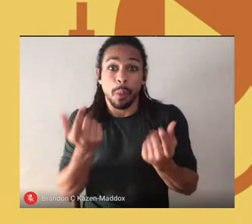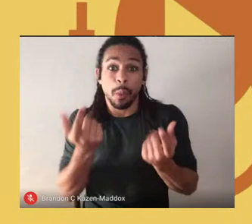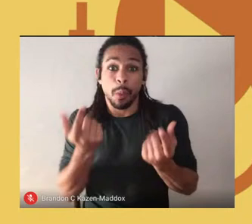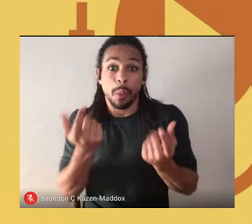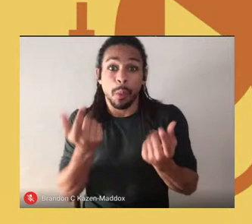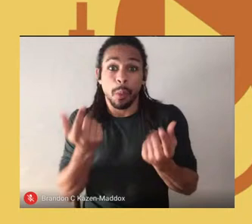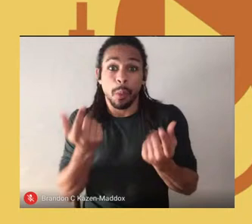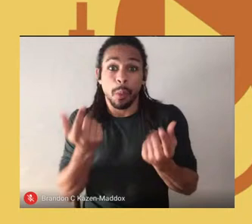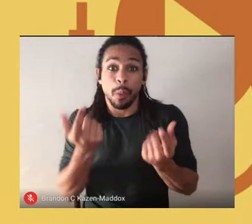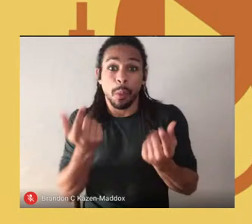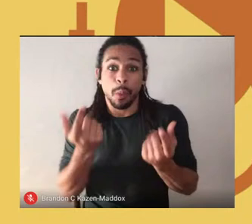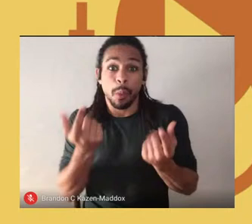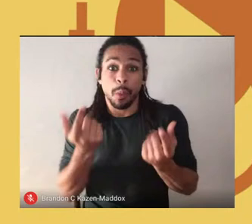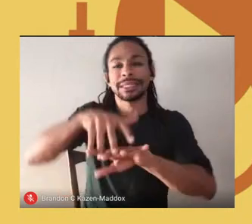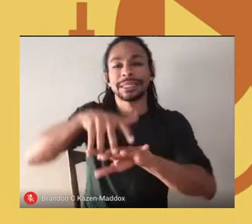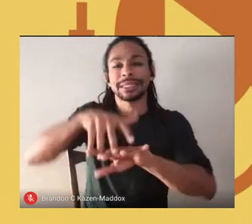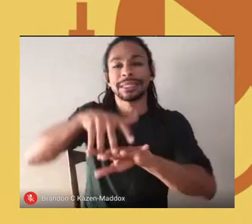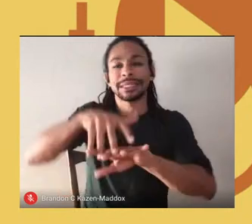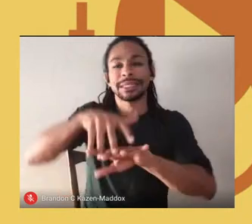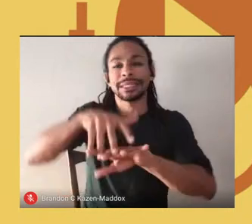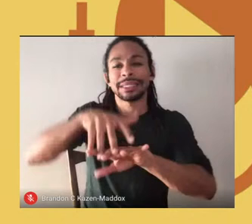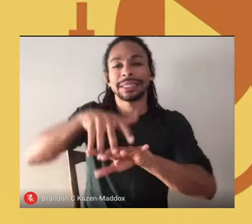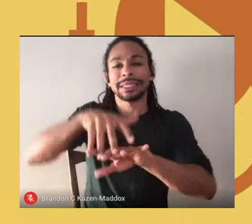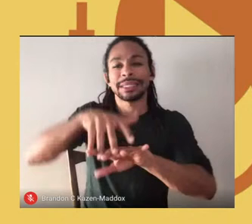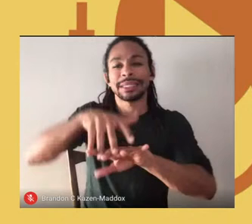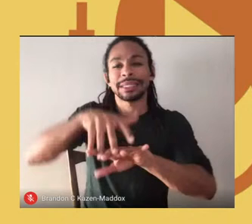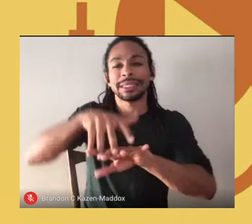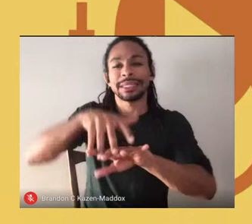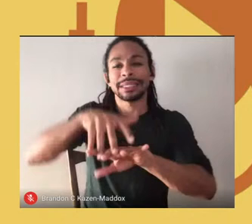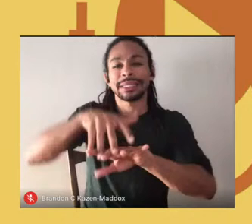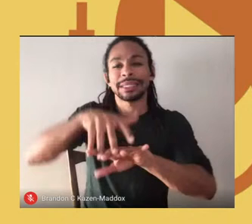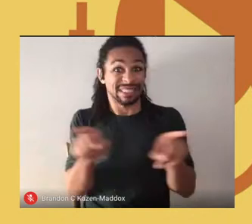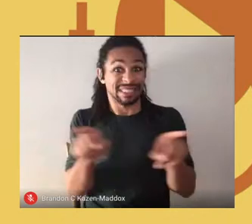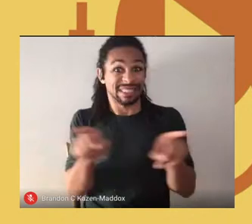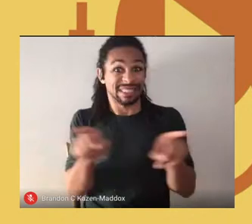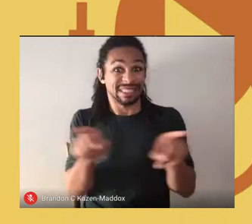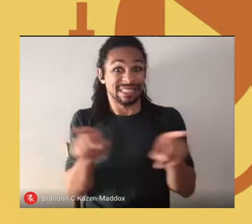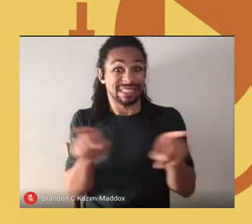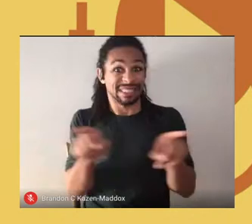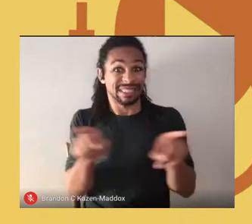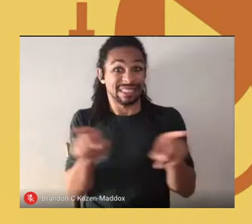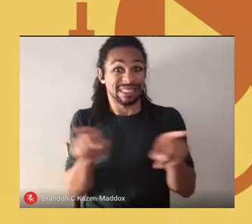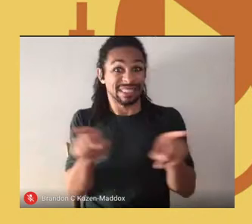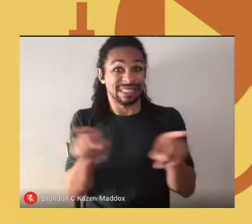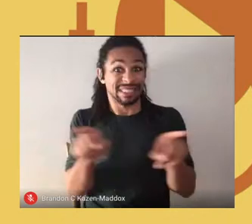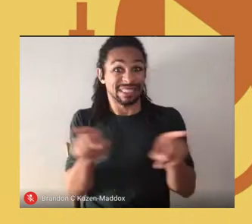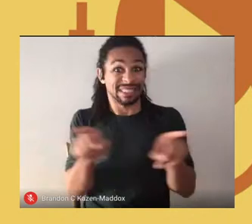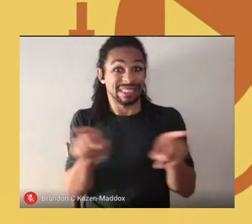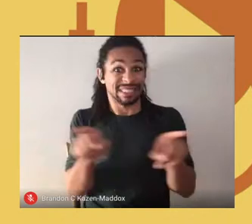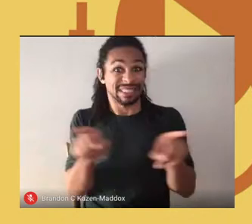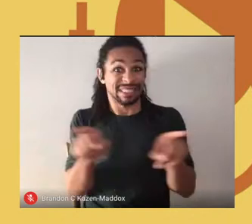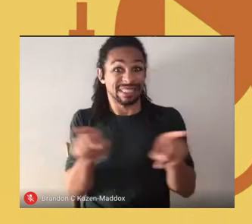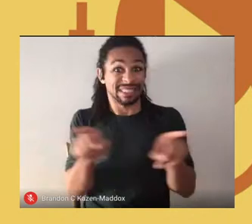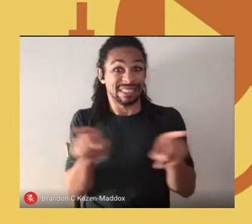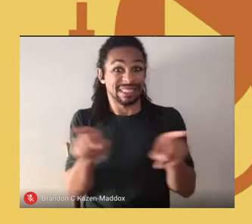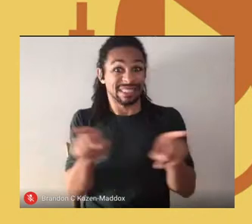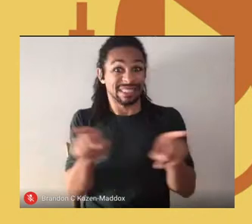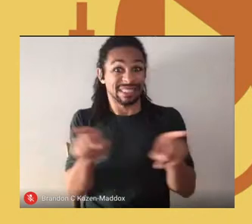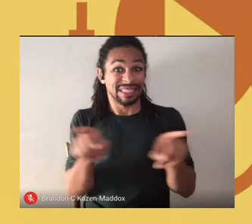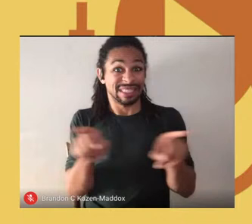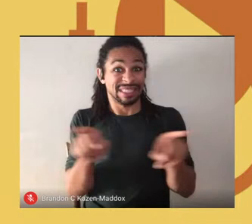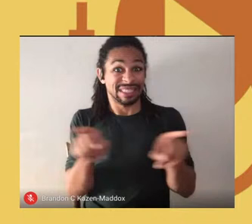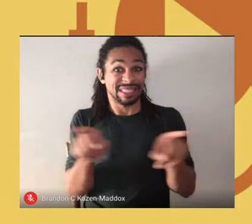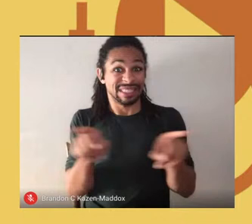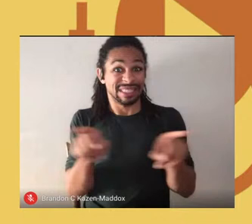the technologies that are central to much of the art we make leave significant carbon footprints, contributing to